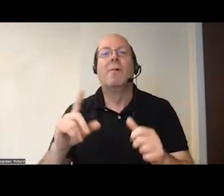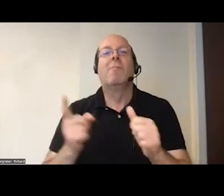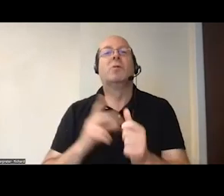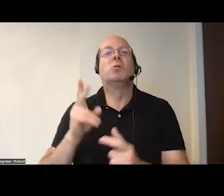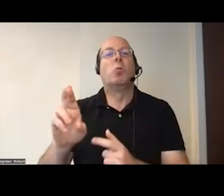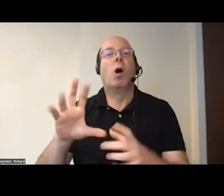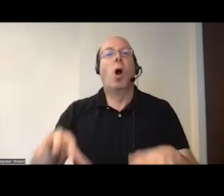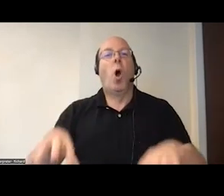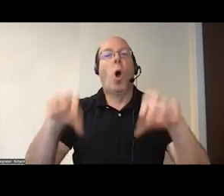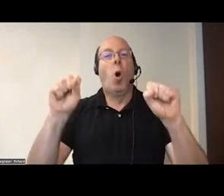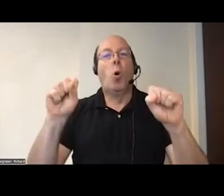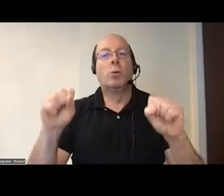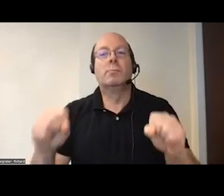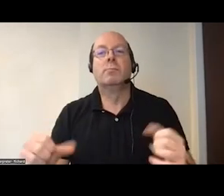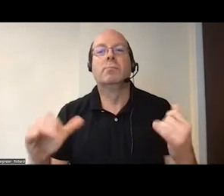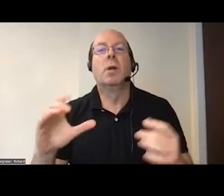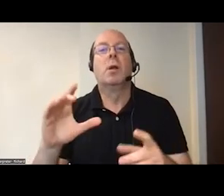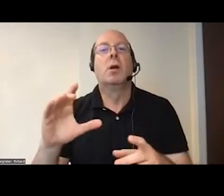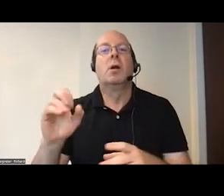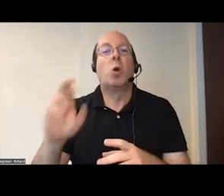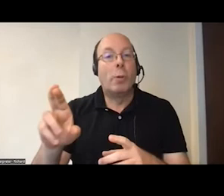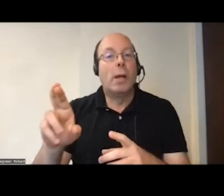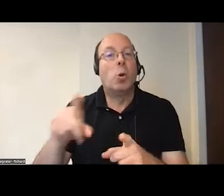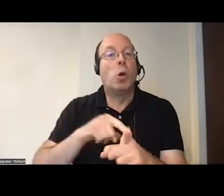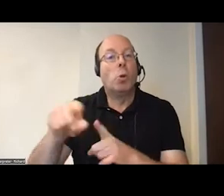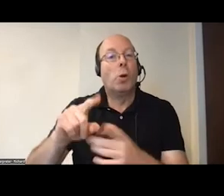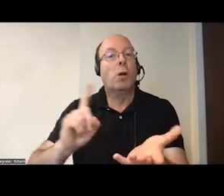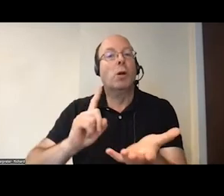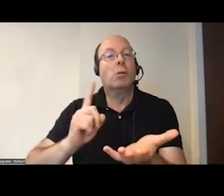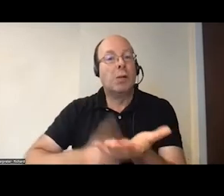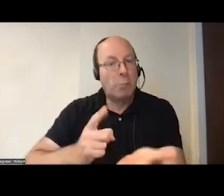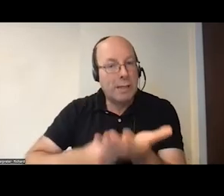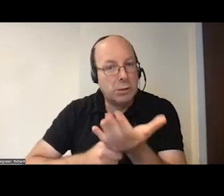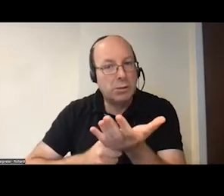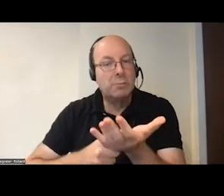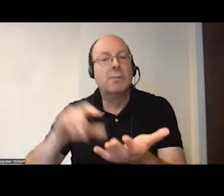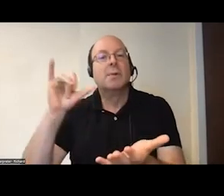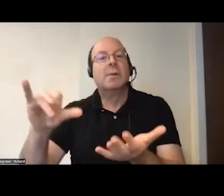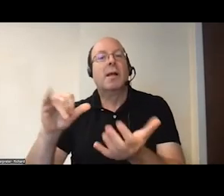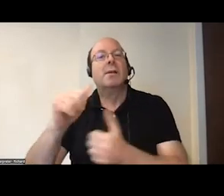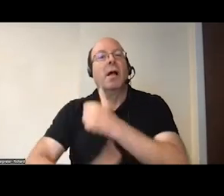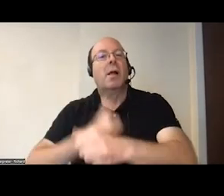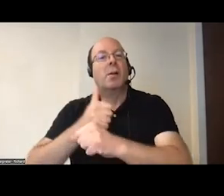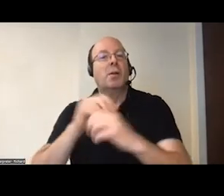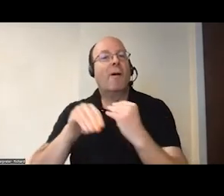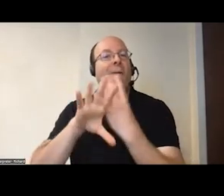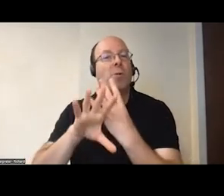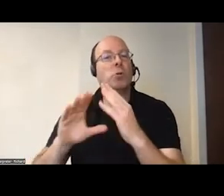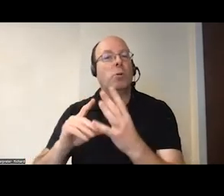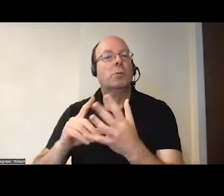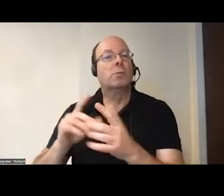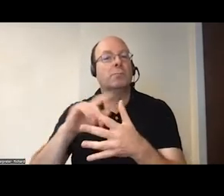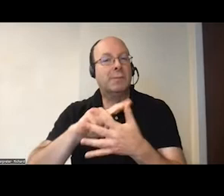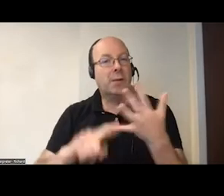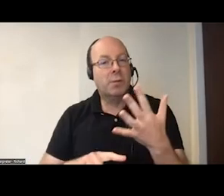today's call. Career Conversations is one of the Alumni Relations signature virtual program series, providing the University of Rochester